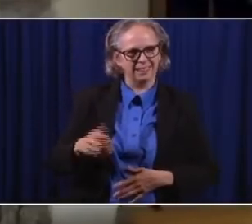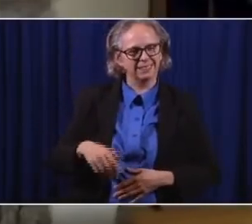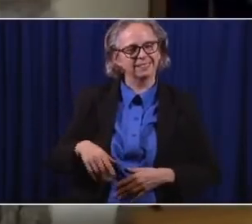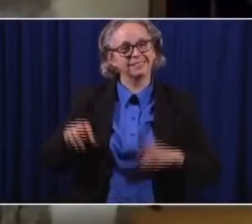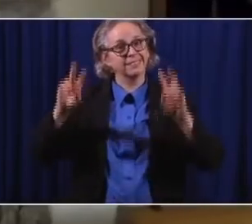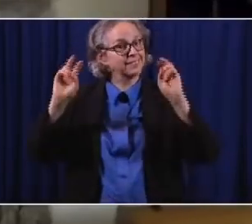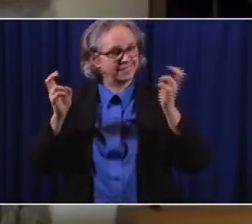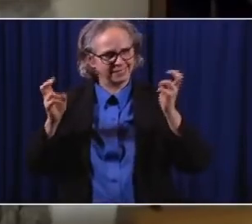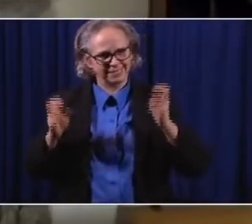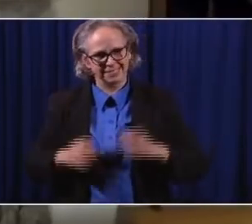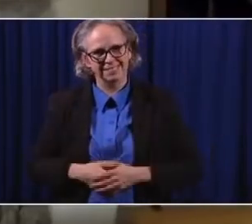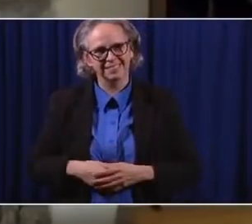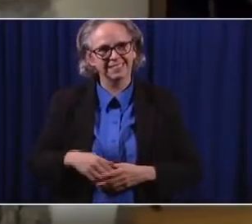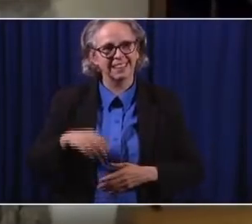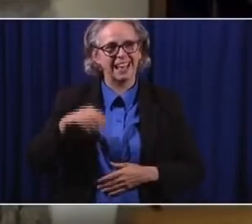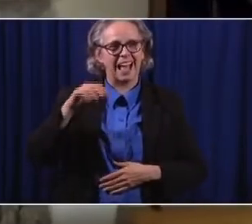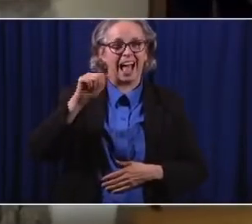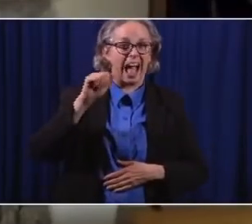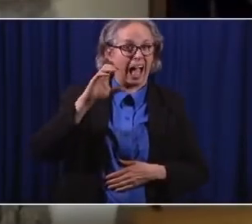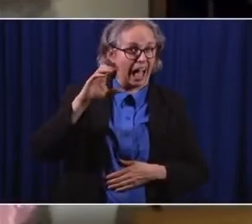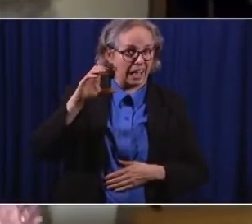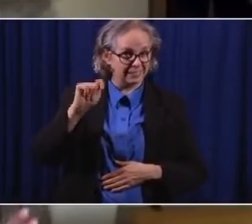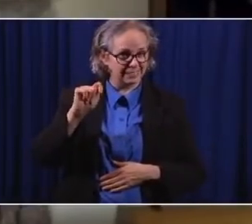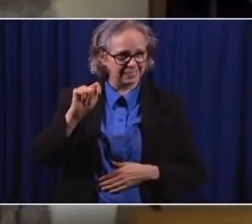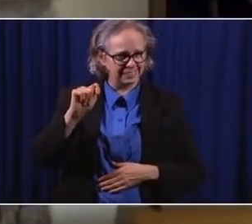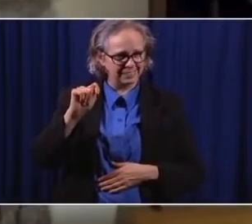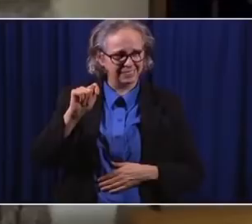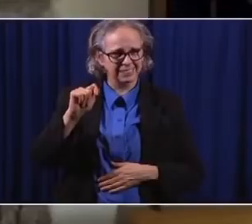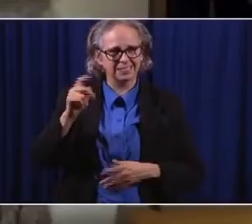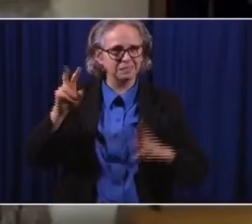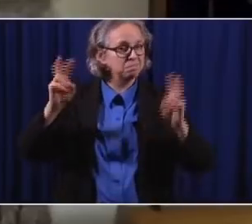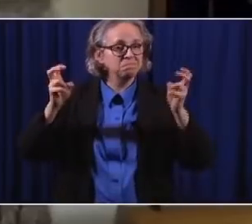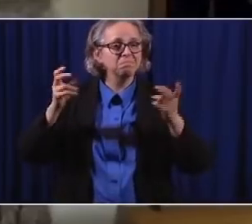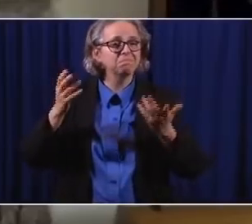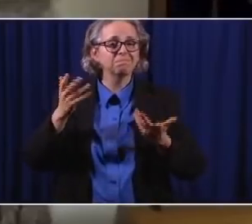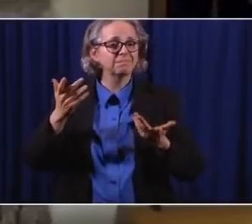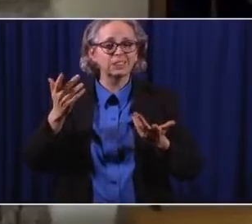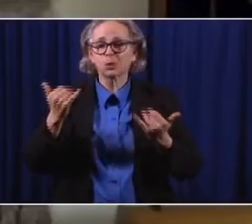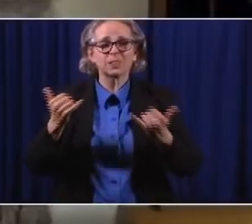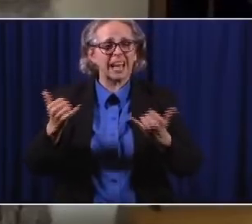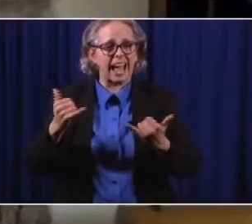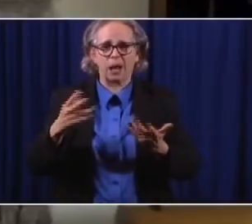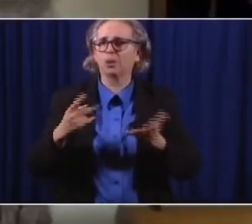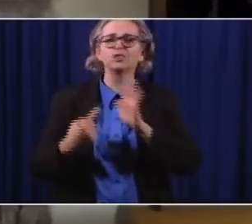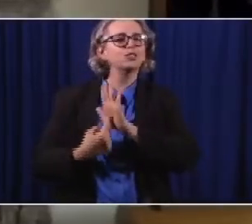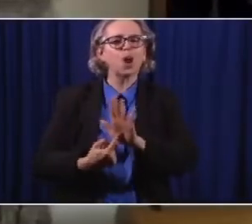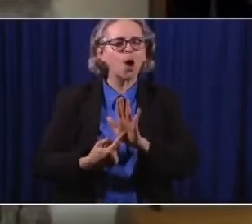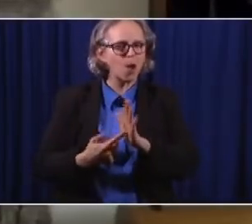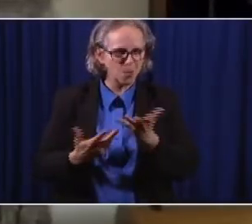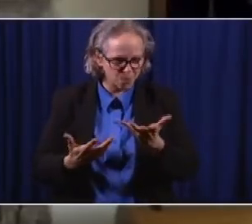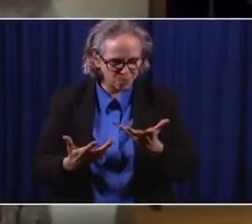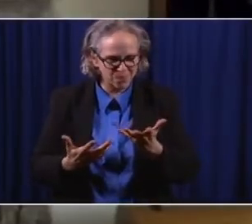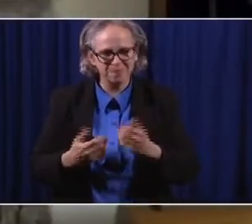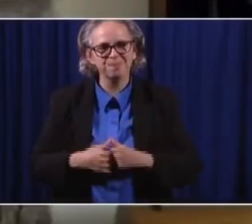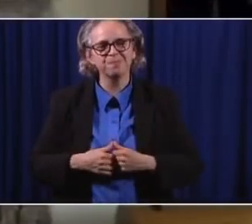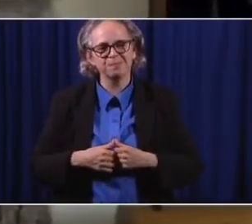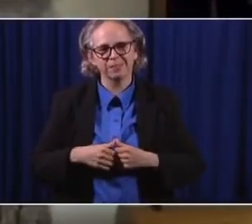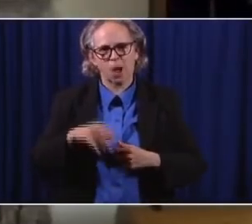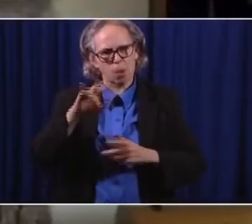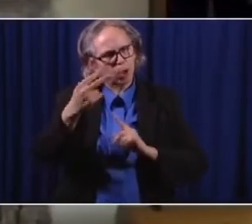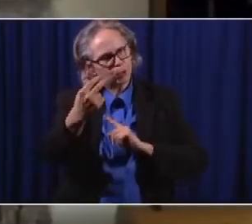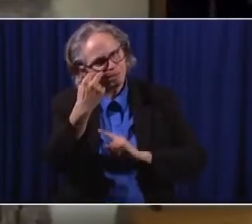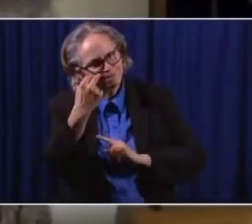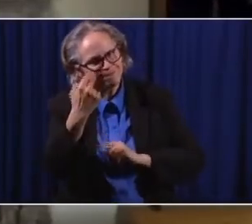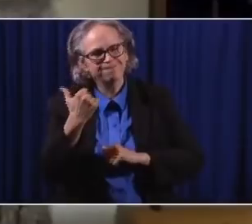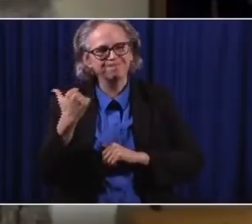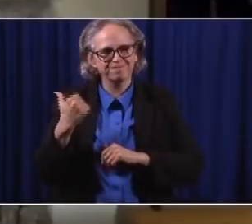worked out this way, that today we're unveiling it, today we're putting it up, so people will have a chance to see it. But it really describes,